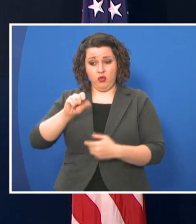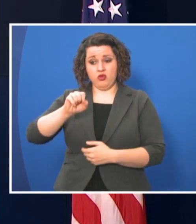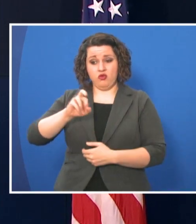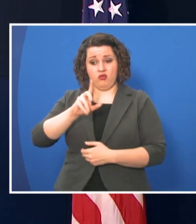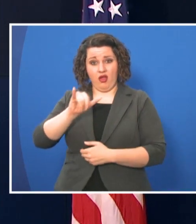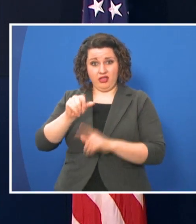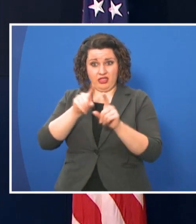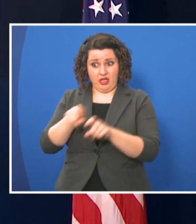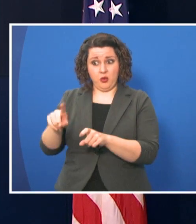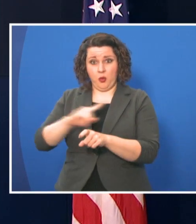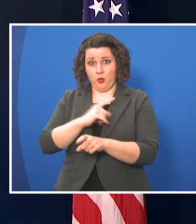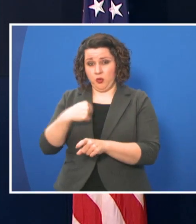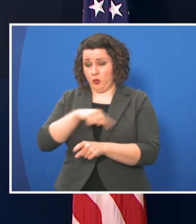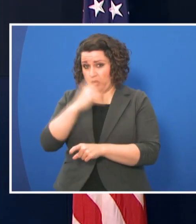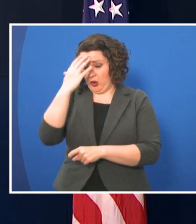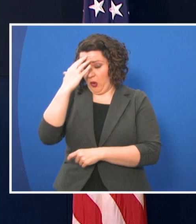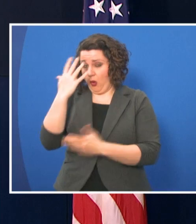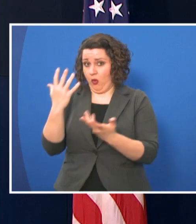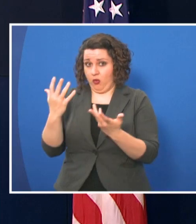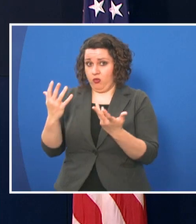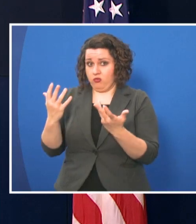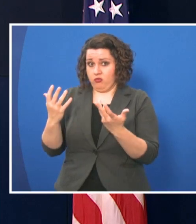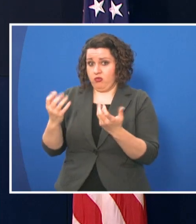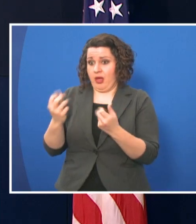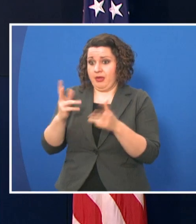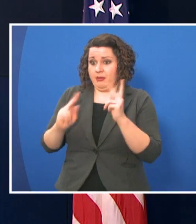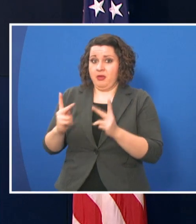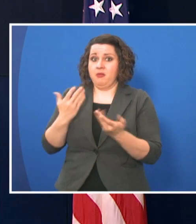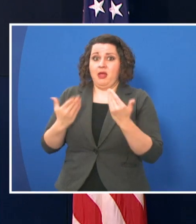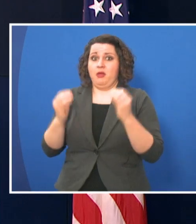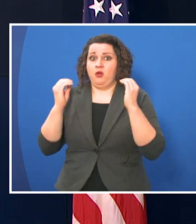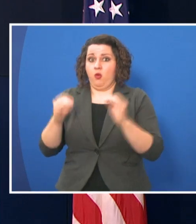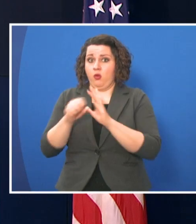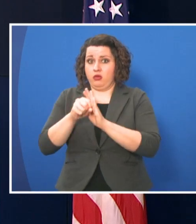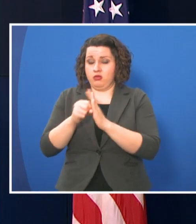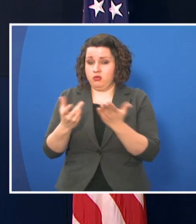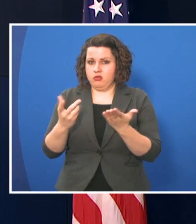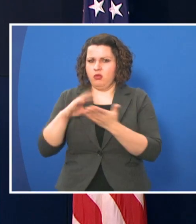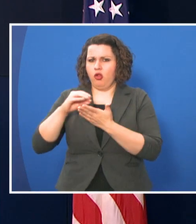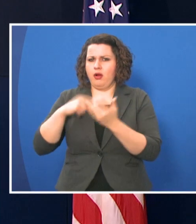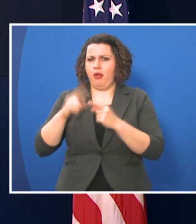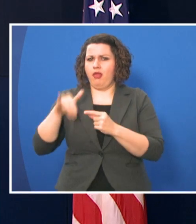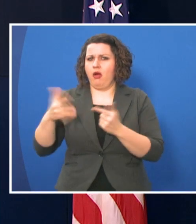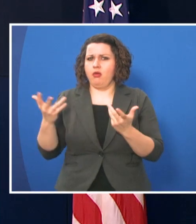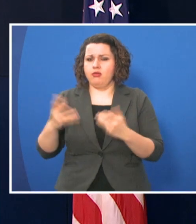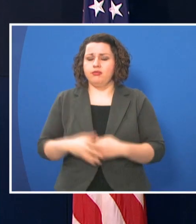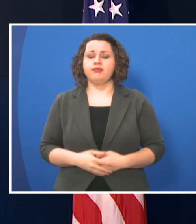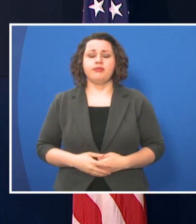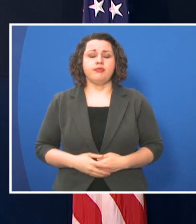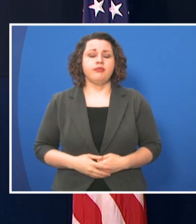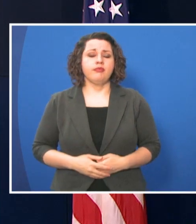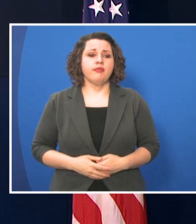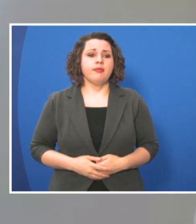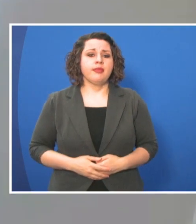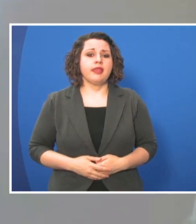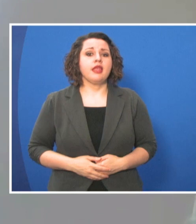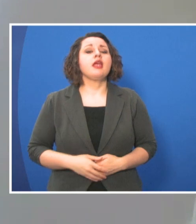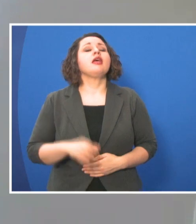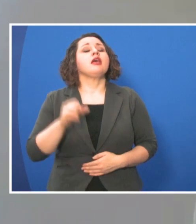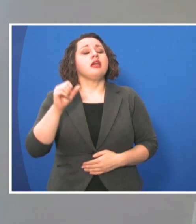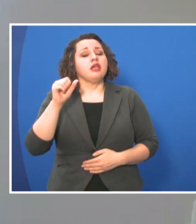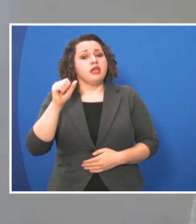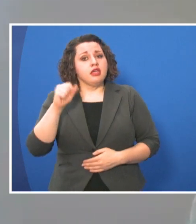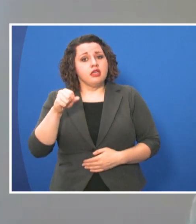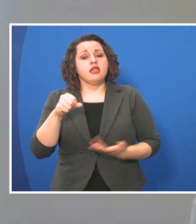serology test? And if so, what are we learning so far about them? Yeah, so we're